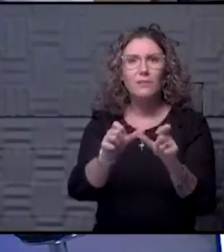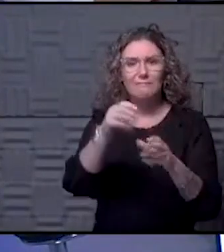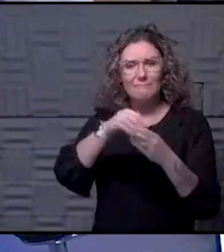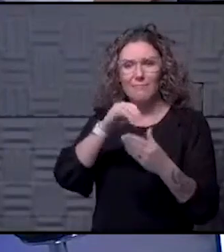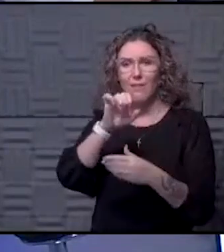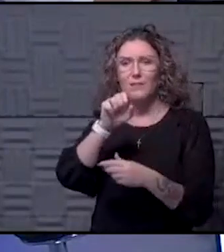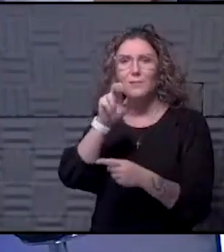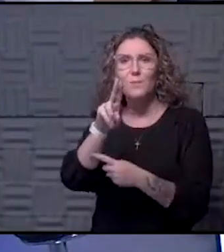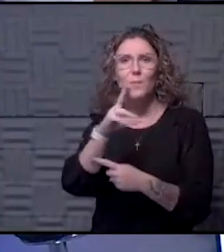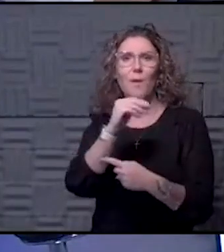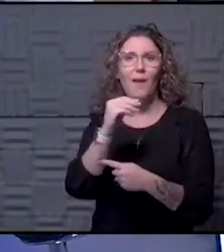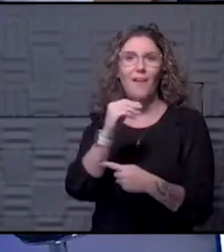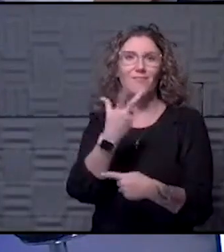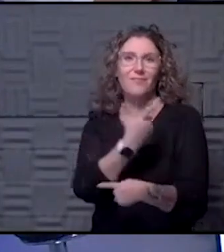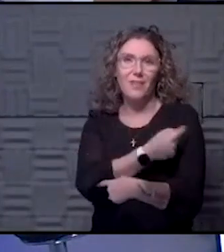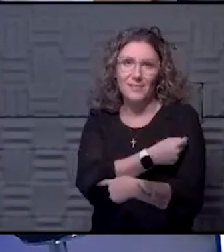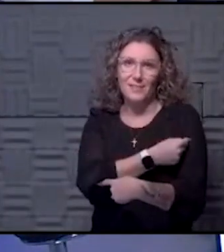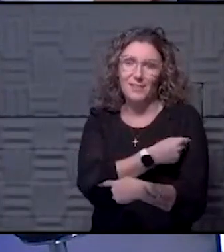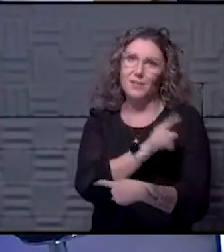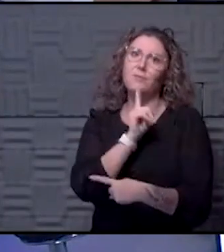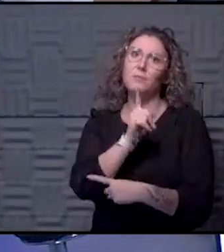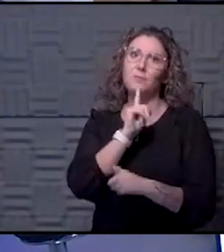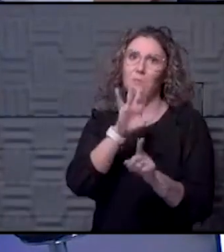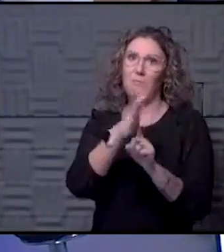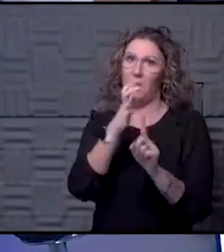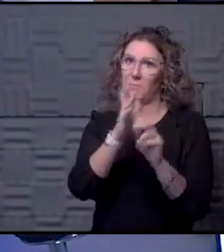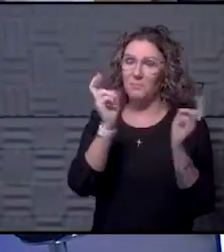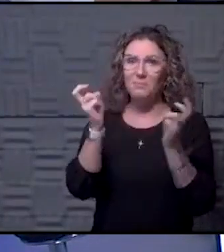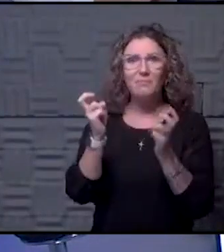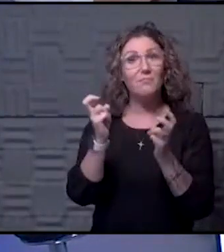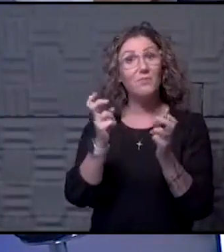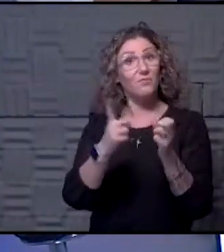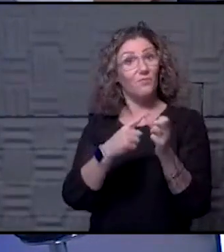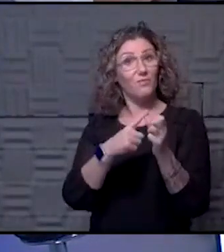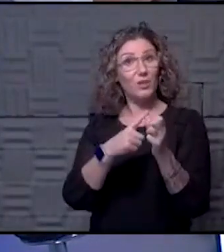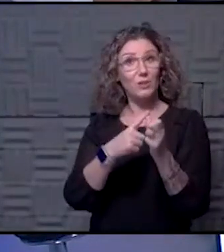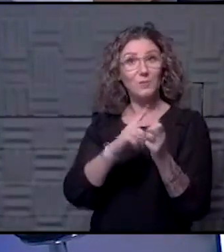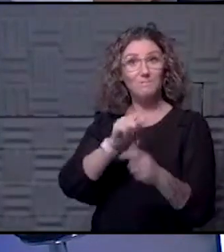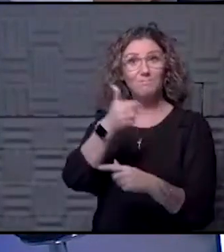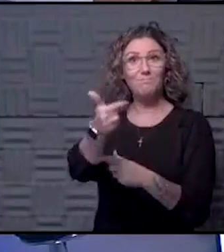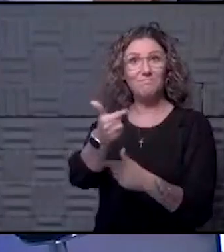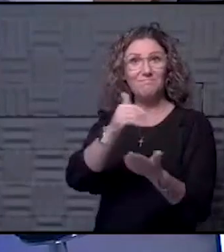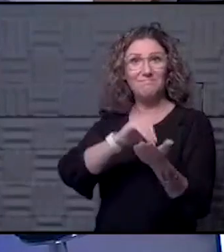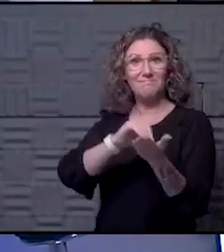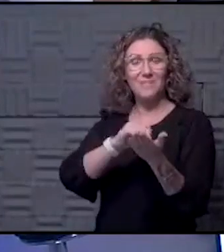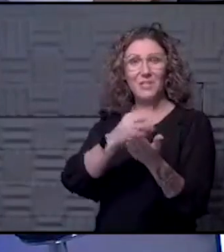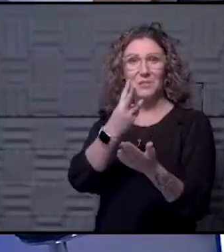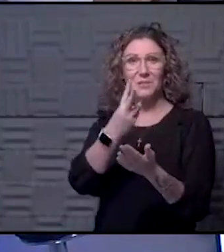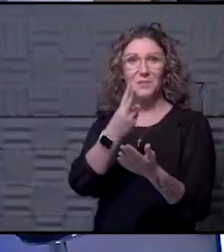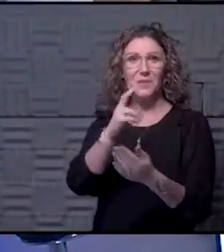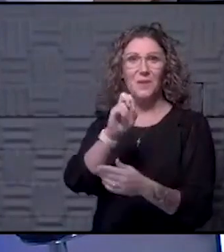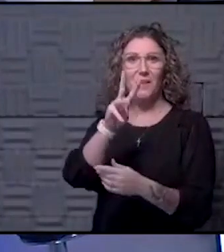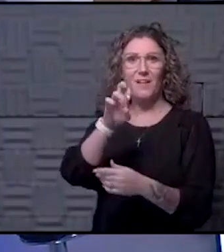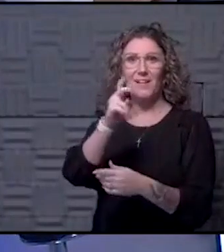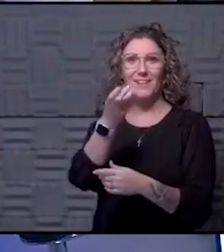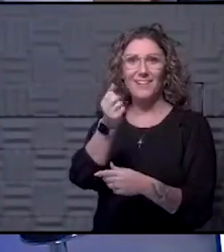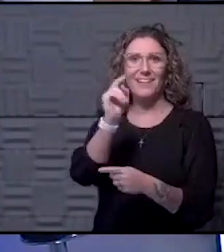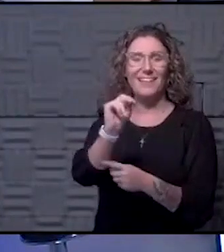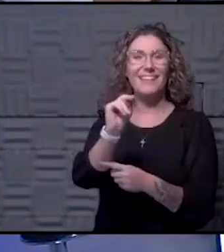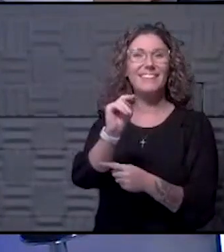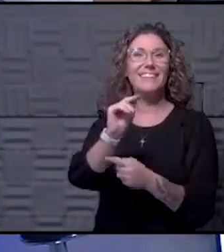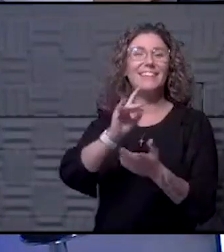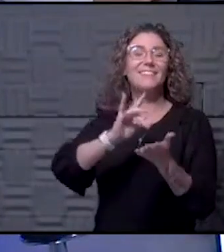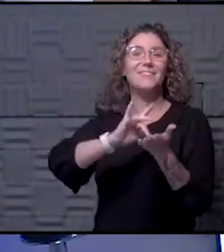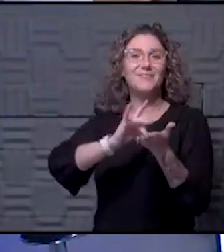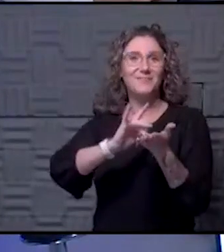vaccines, a hot topic for sure. But first, Dr. Dana Hawkinson, our regular and medical director of infection prevention and